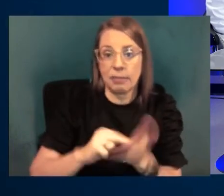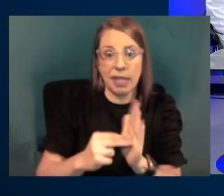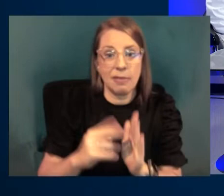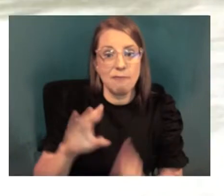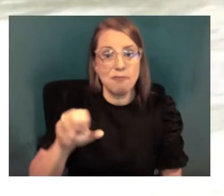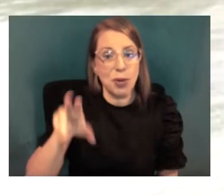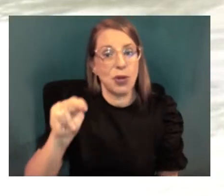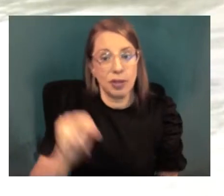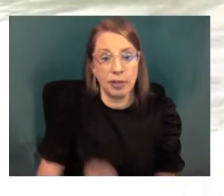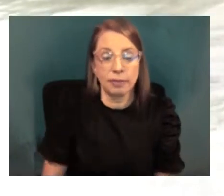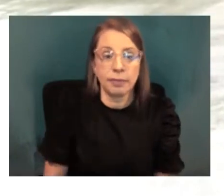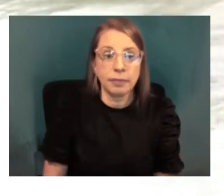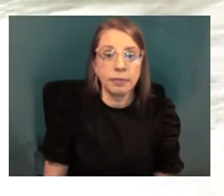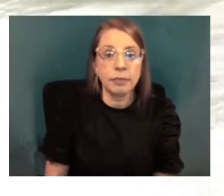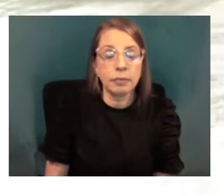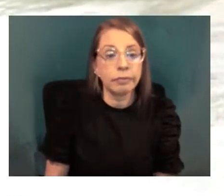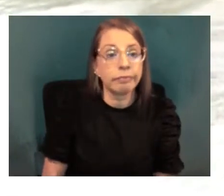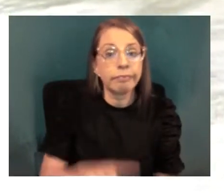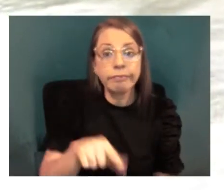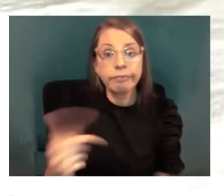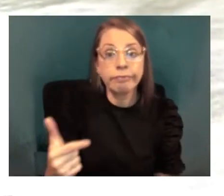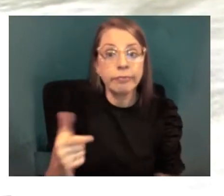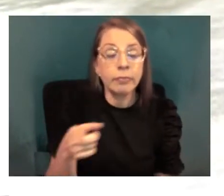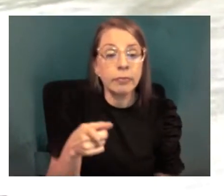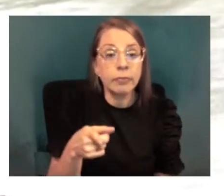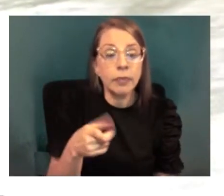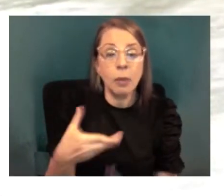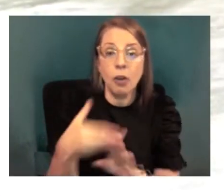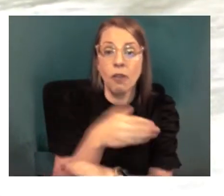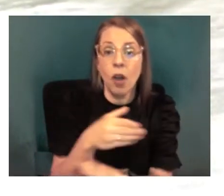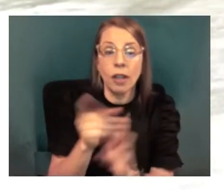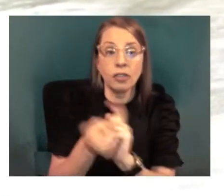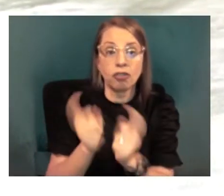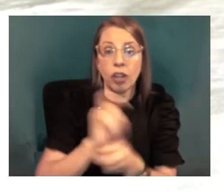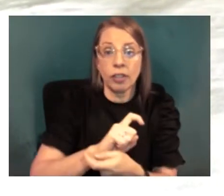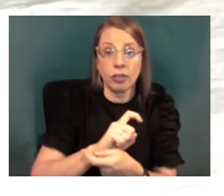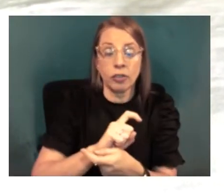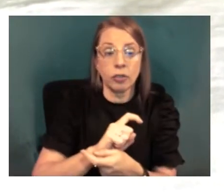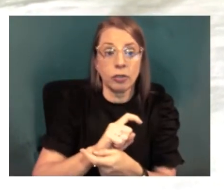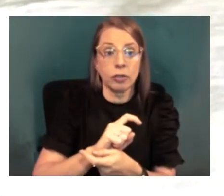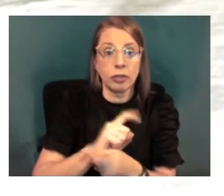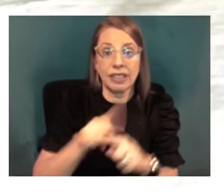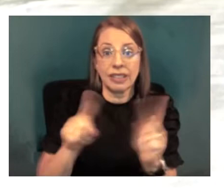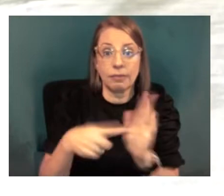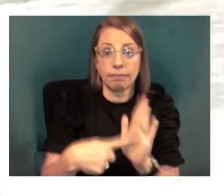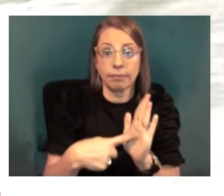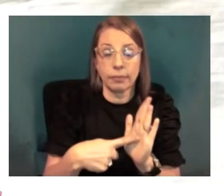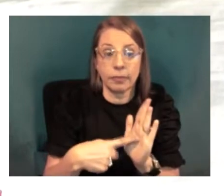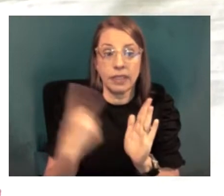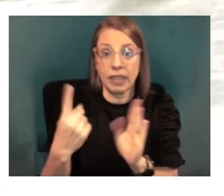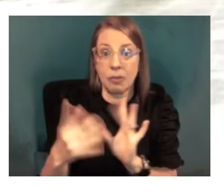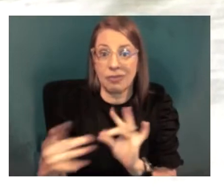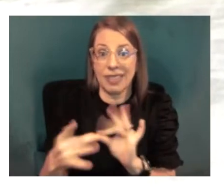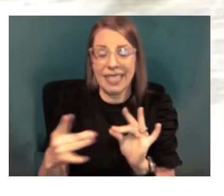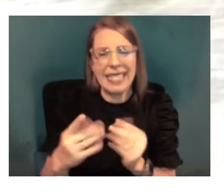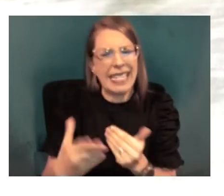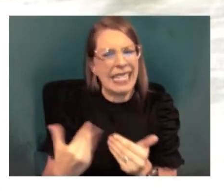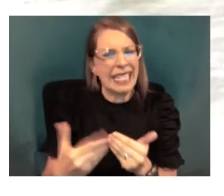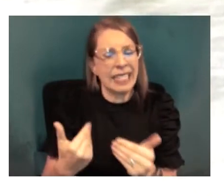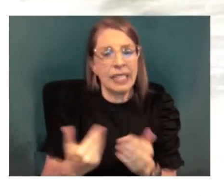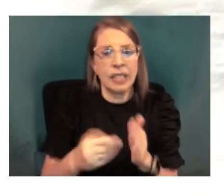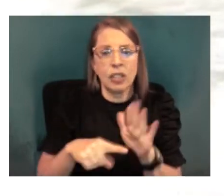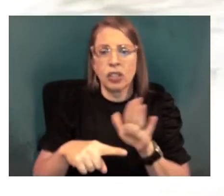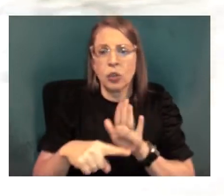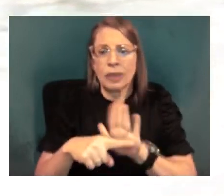Yeah, so first thing I'll mention here before I move on, and like someone just mentioned, really easy to step on these, and like I said, they stay